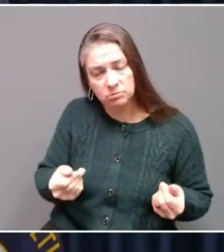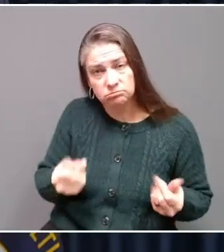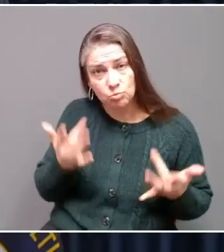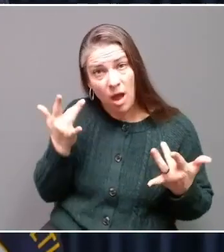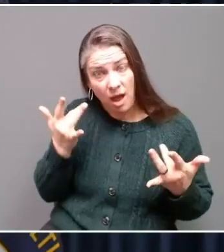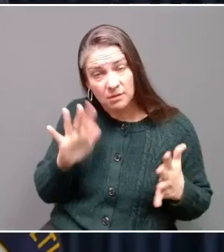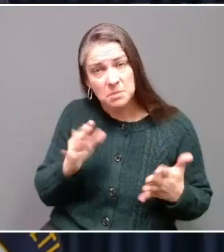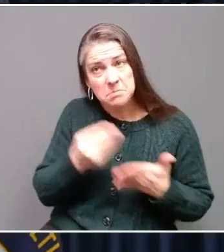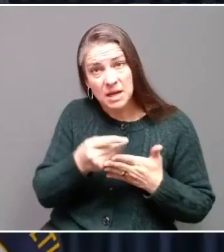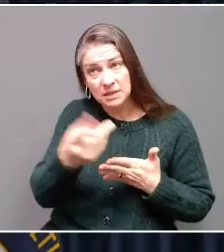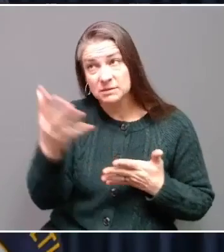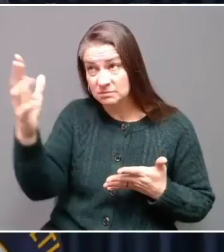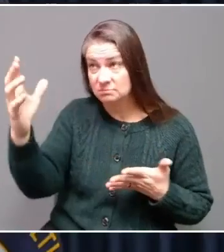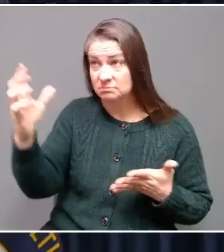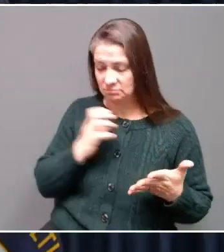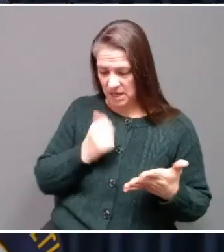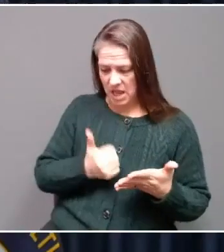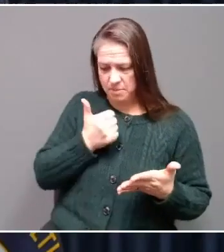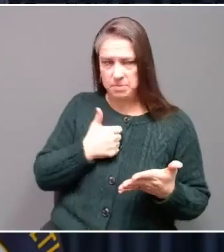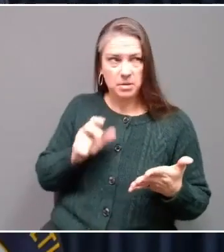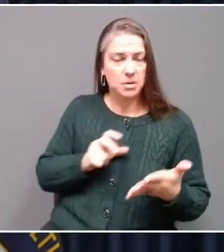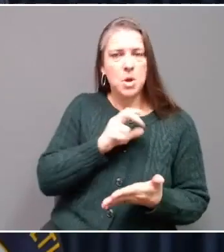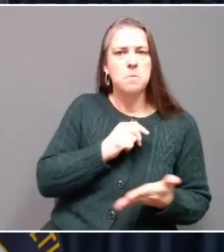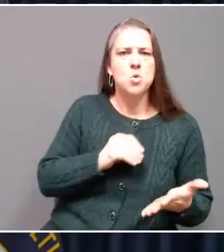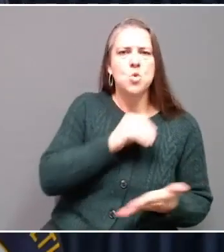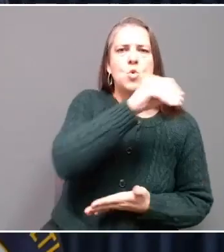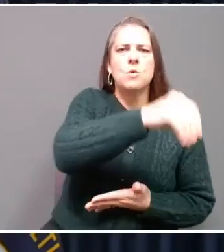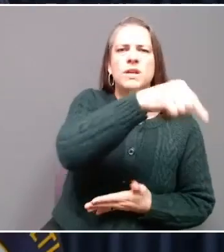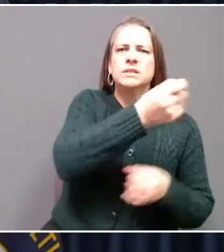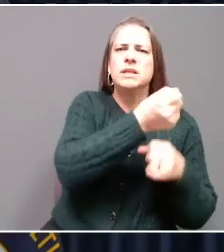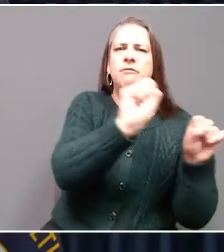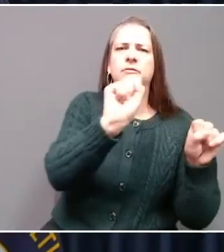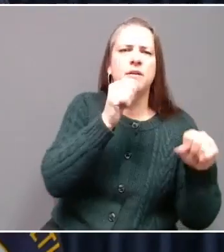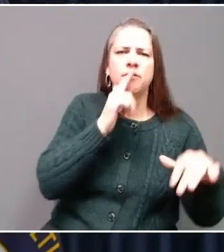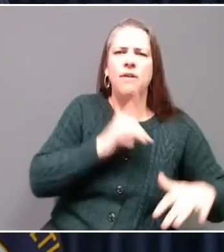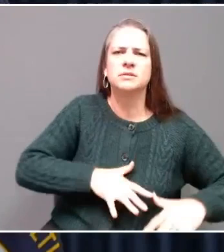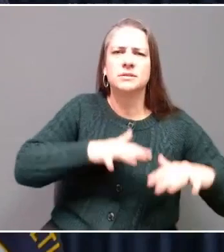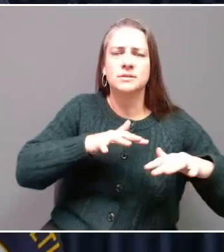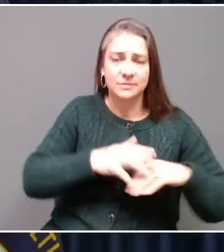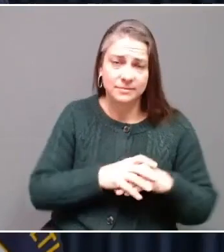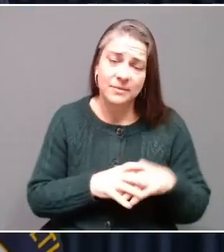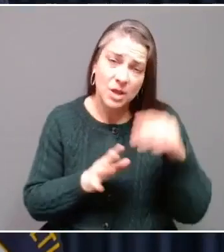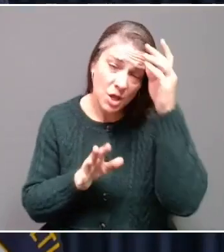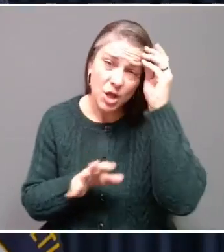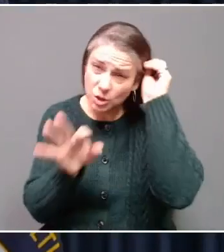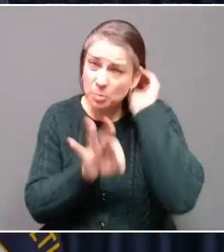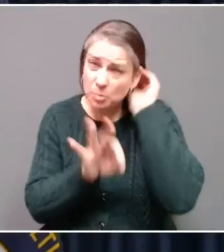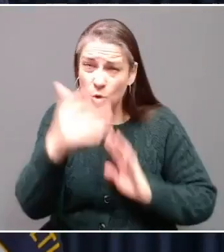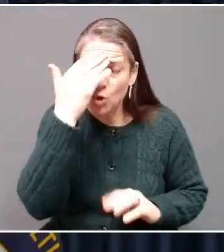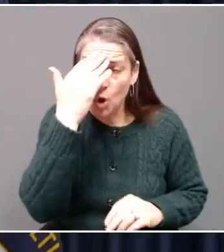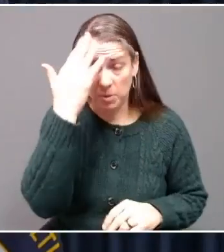to help you move to a safer location. And it's also really important that people know about this program, because if you're in a flood